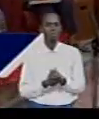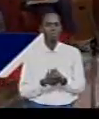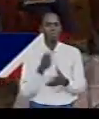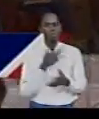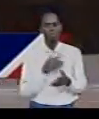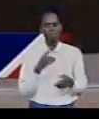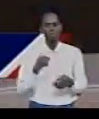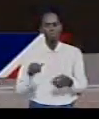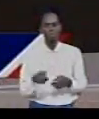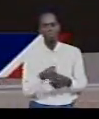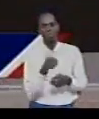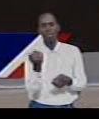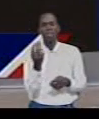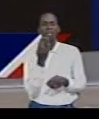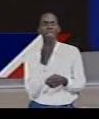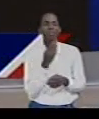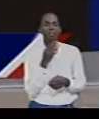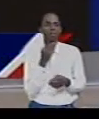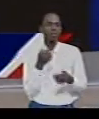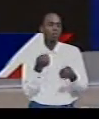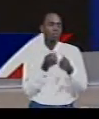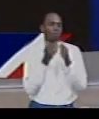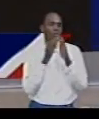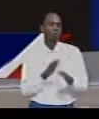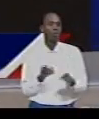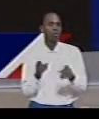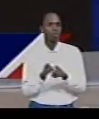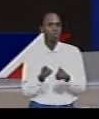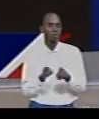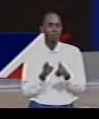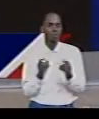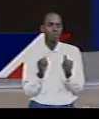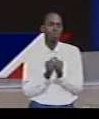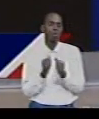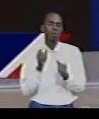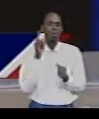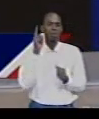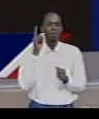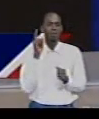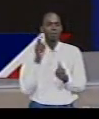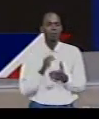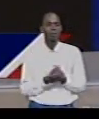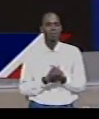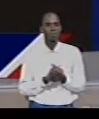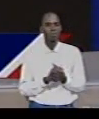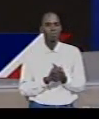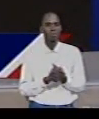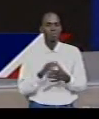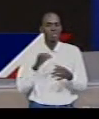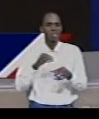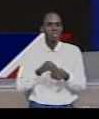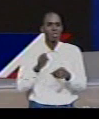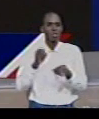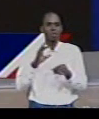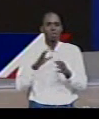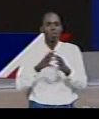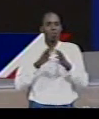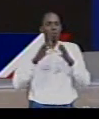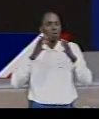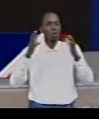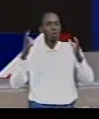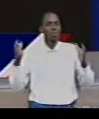Jews dissembled likewise with him, that is with Peter, insomuch